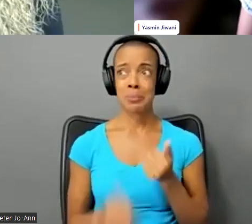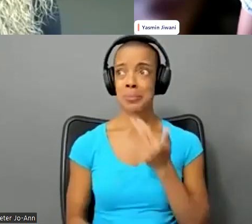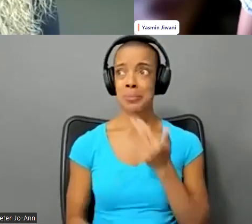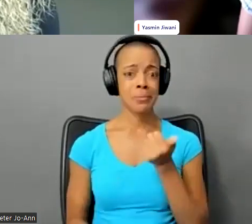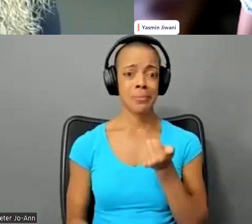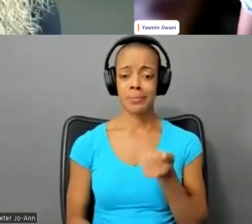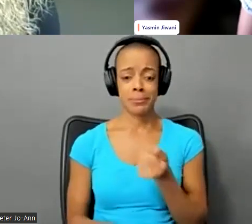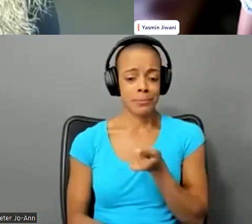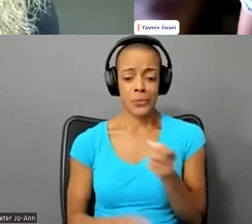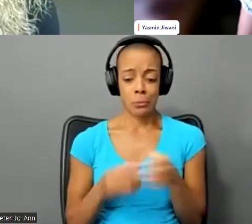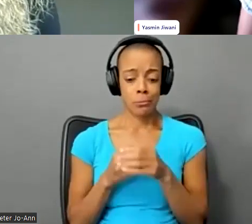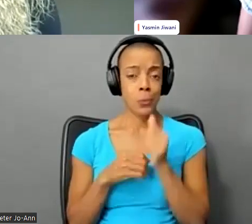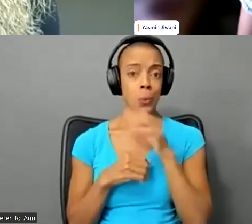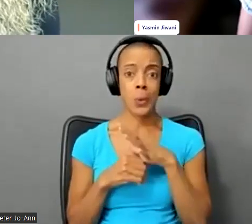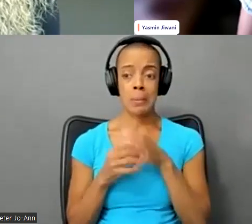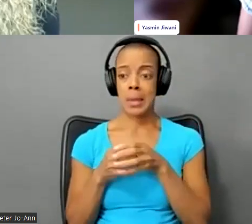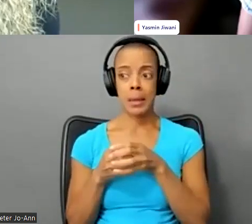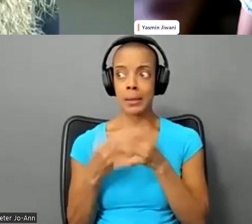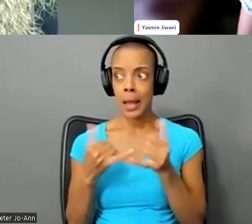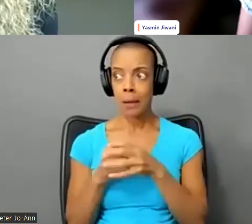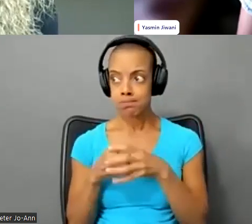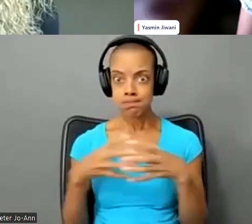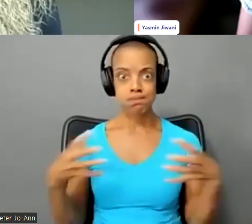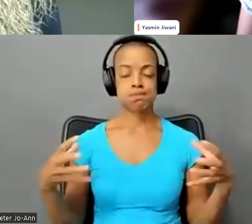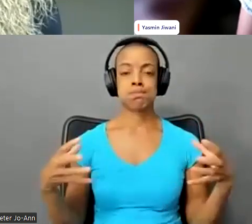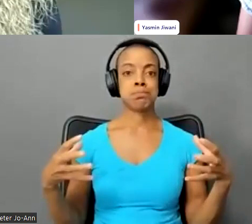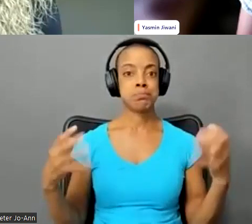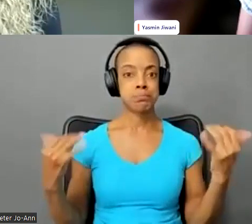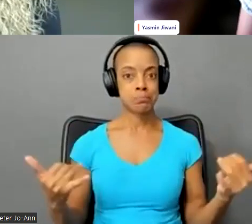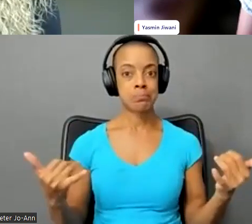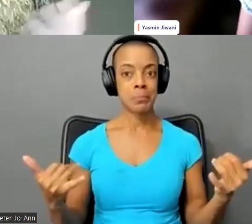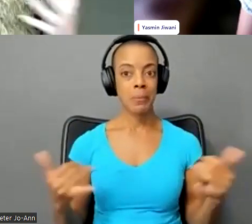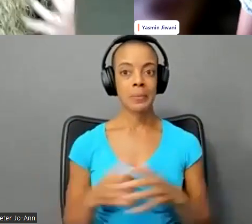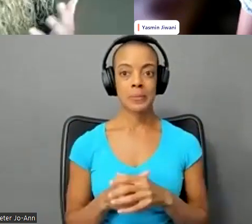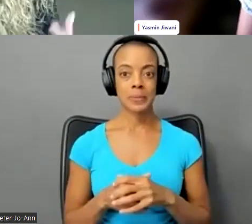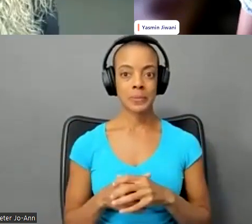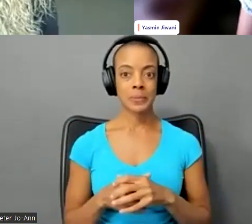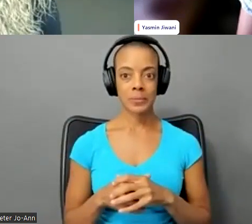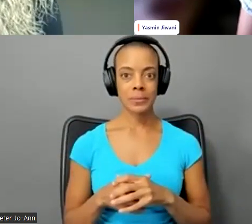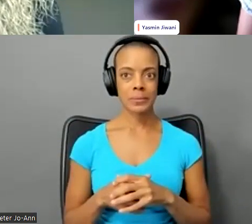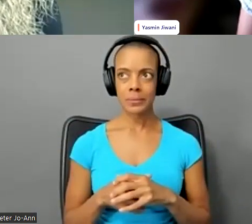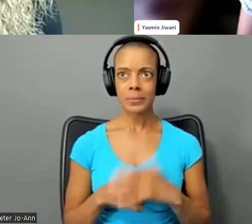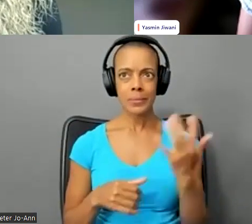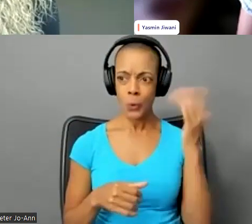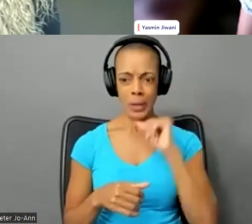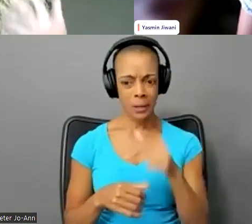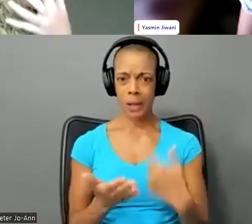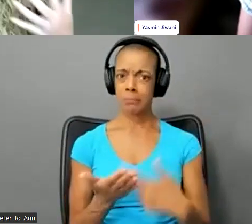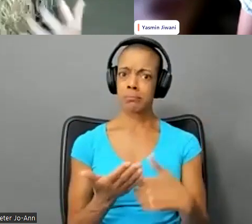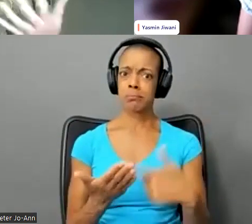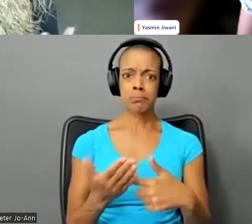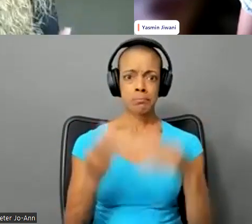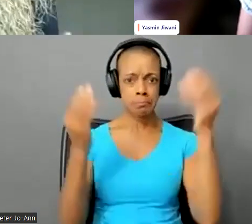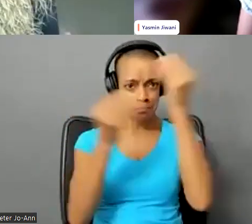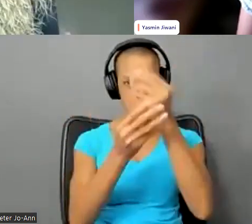most part, right? Talking about, hey, this is happening and nobody's talking about it, and why the heck is it not being talked about? And so the